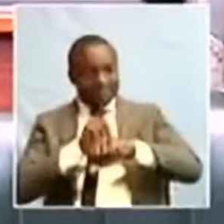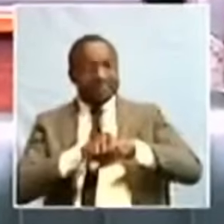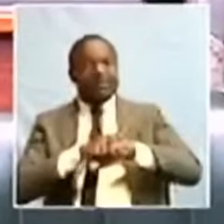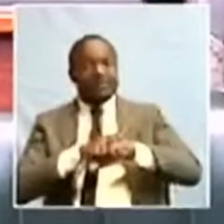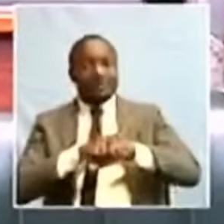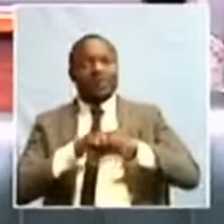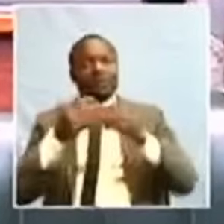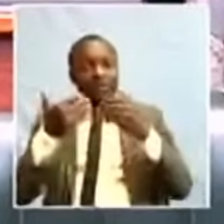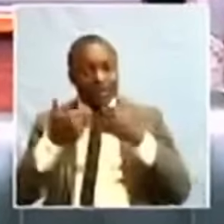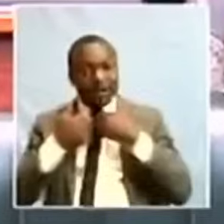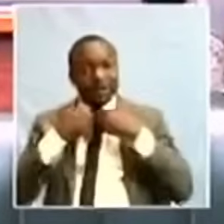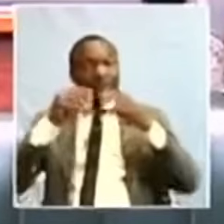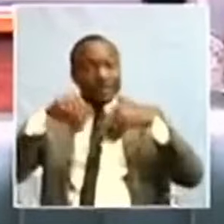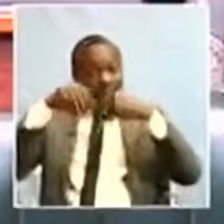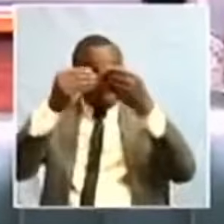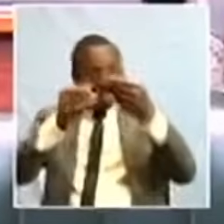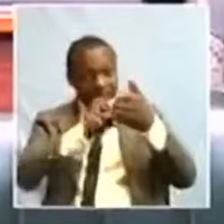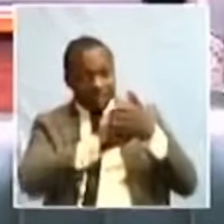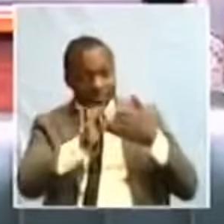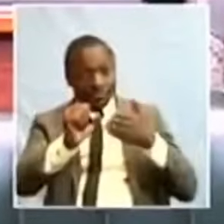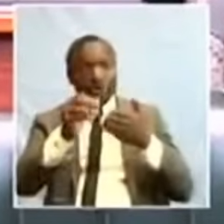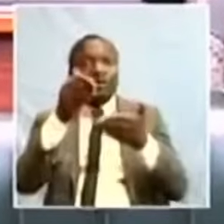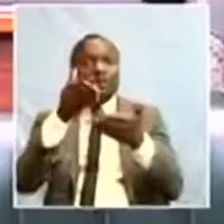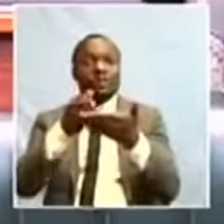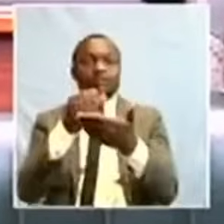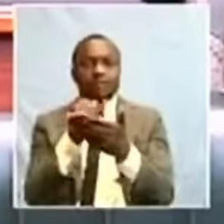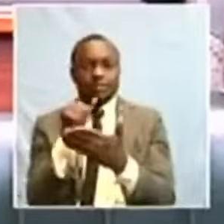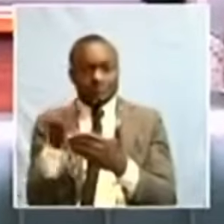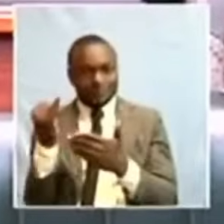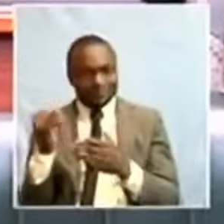have issued a statement on the matter.